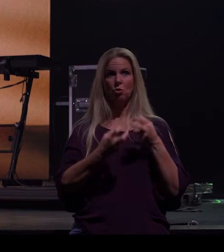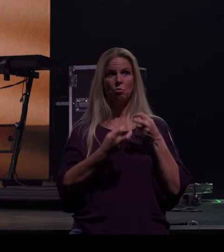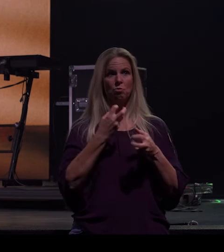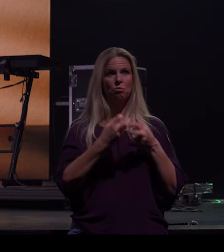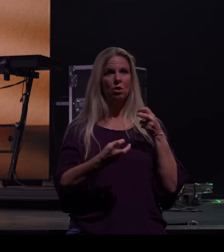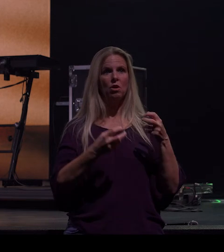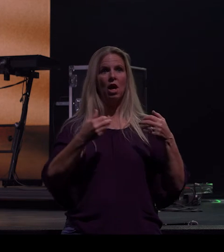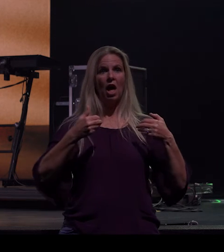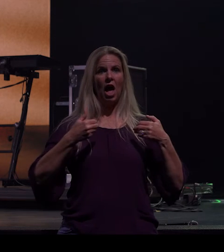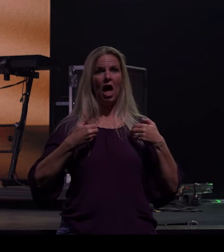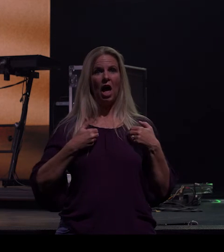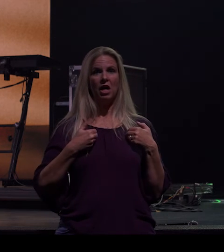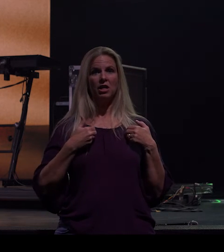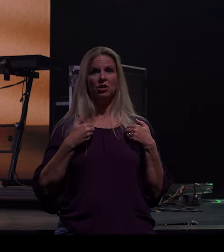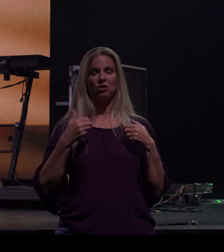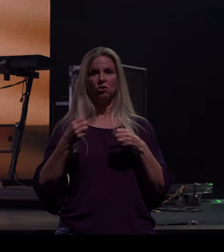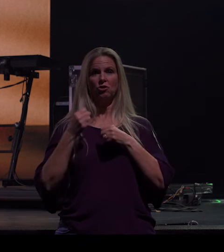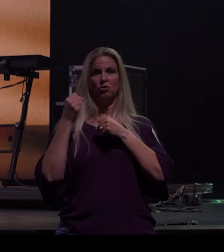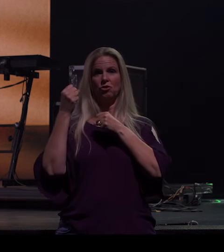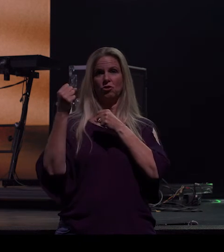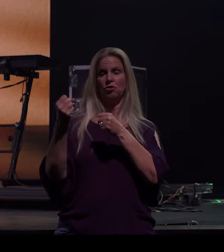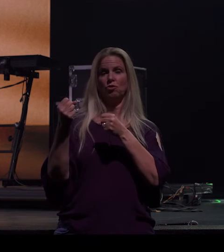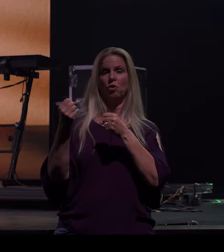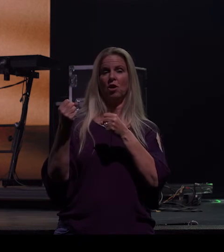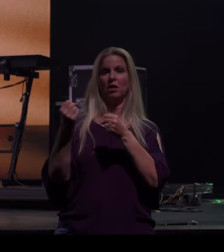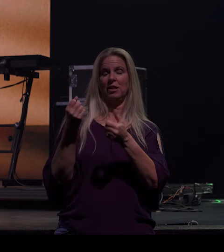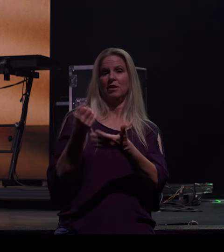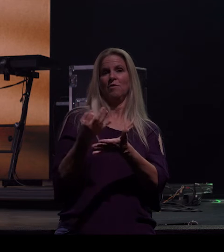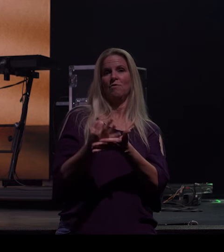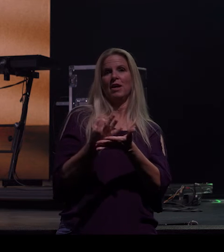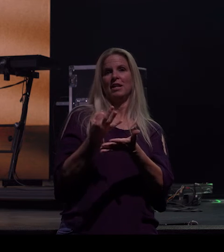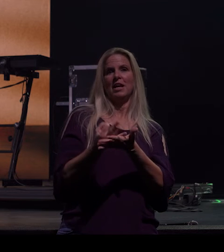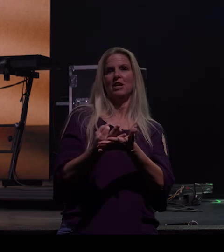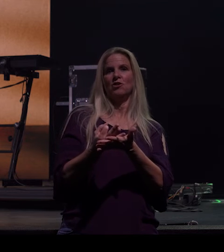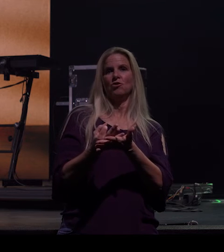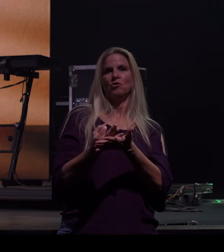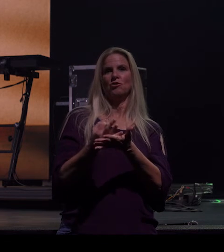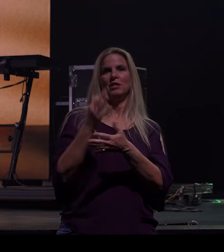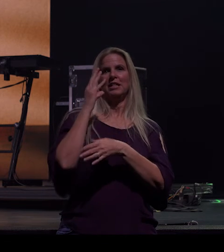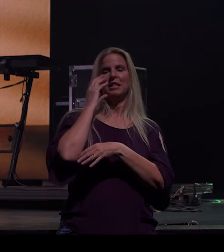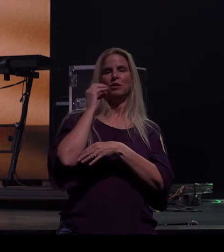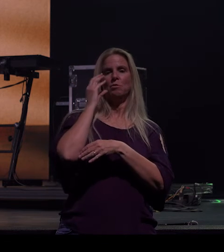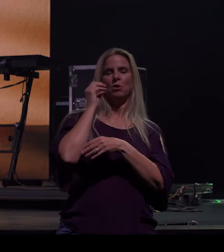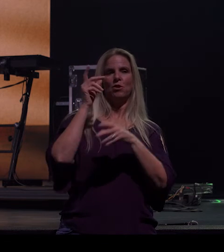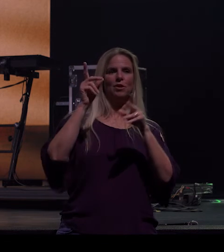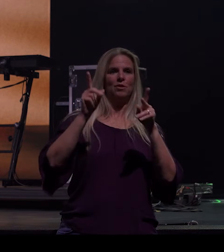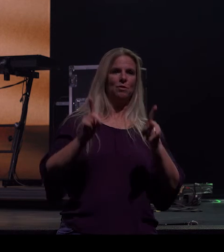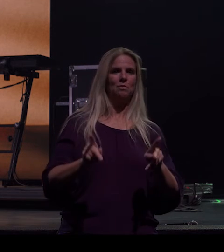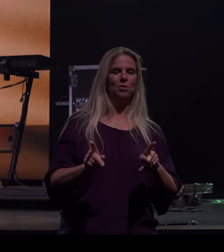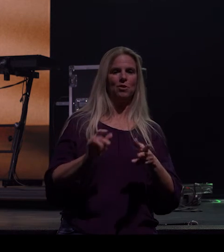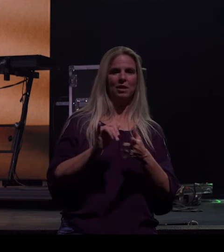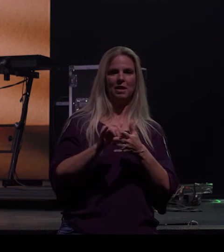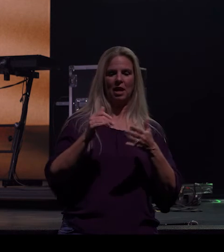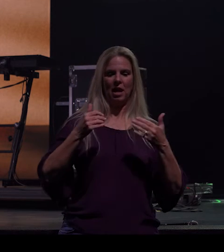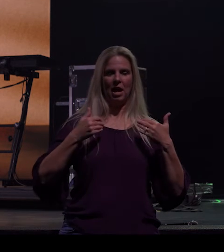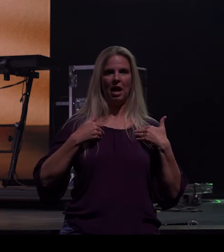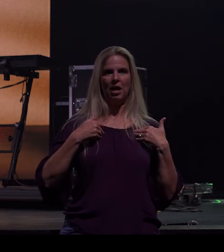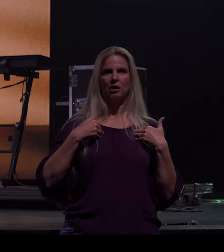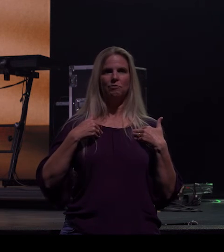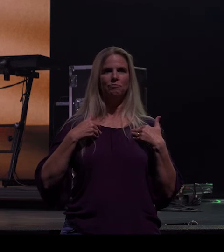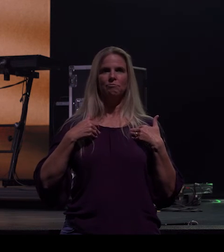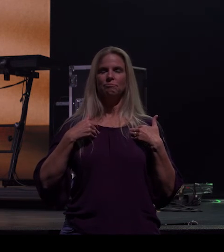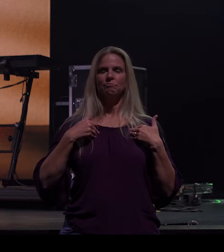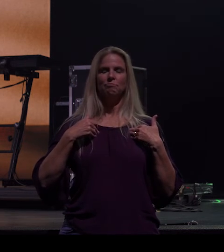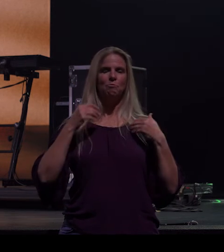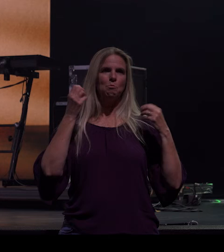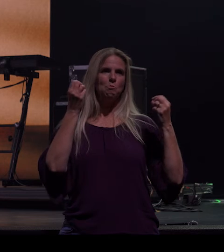the strongest financially like grounded people you know that are way down the road and have made tons of great decisions and maybe even some